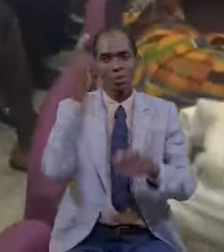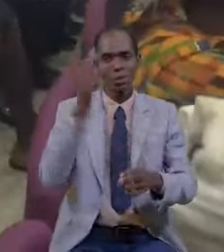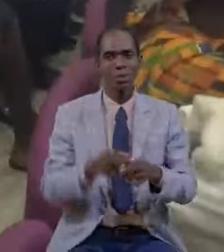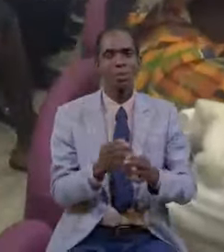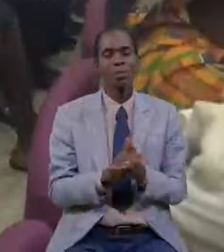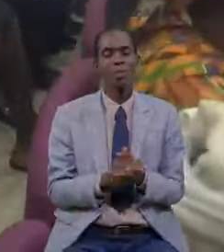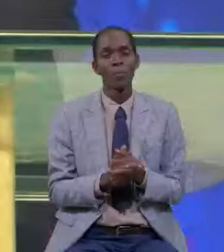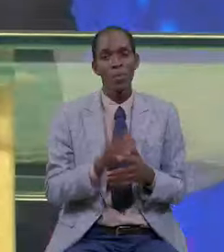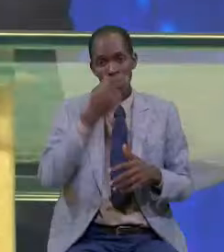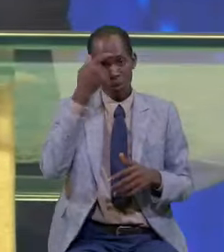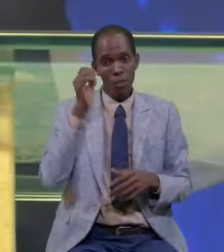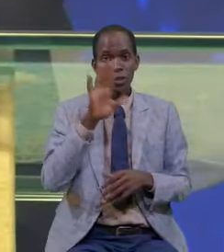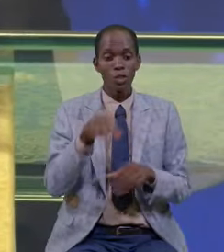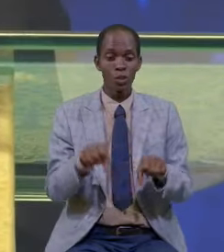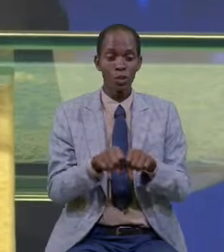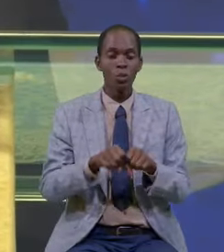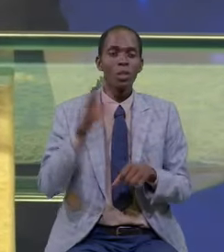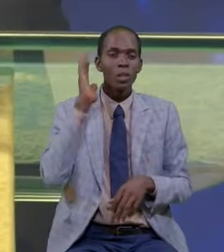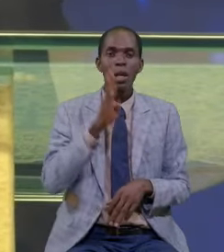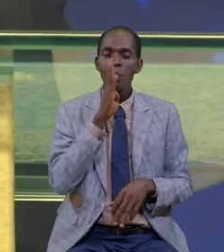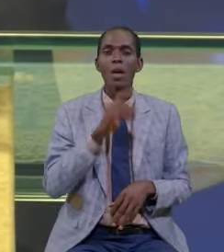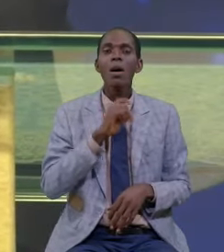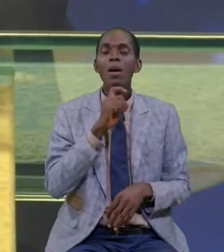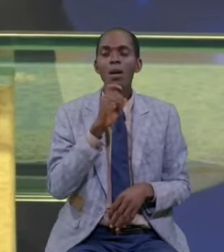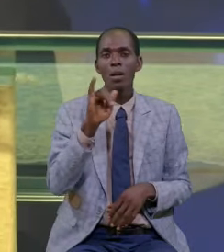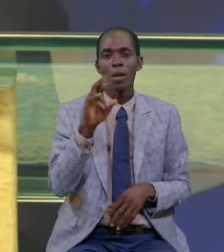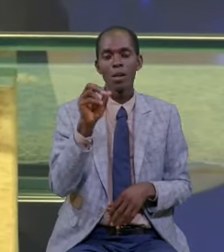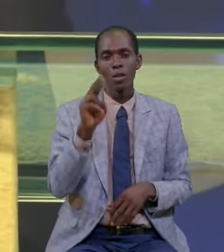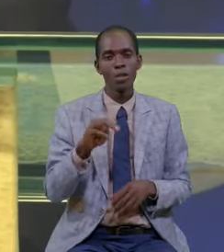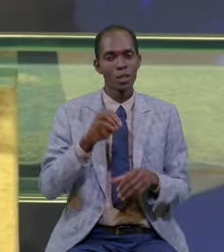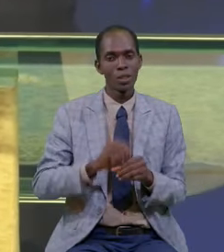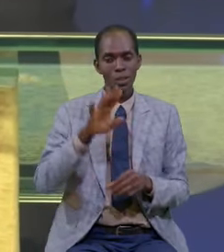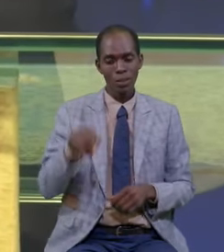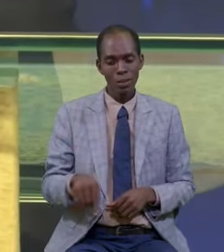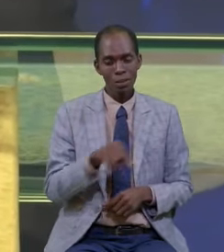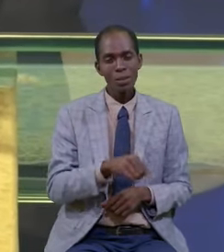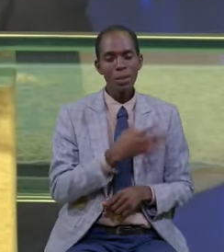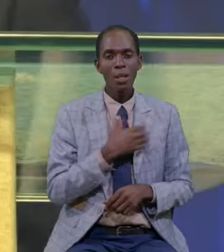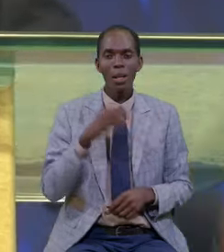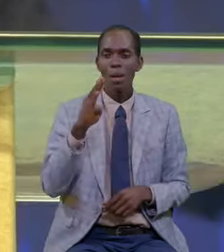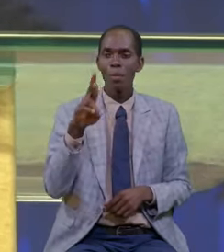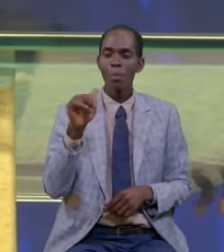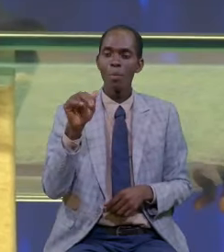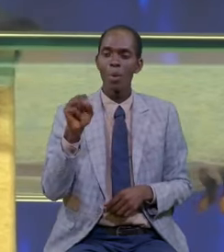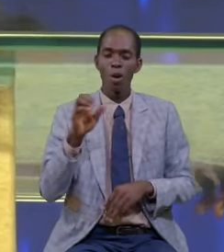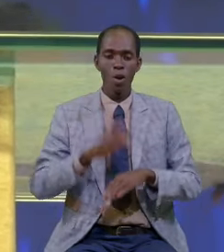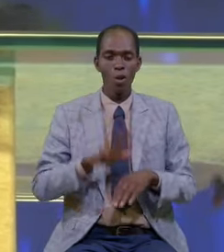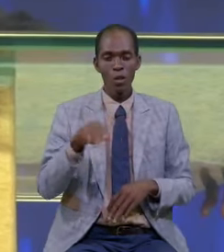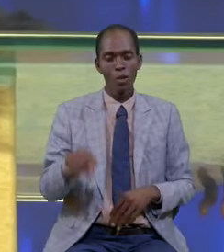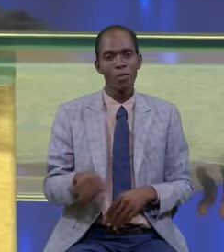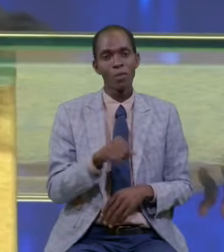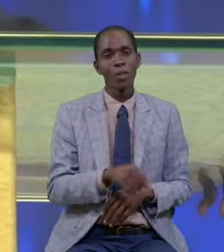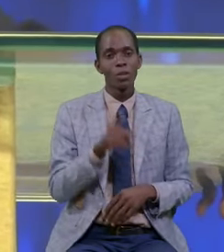Because thy shoes shall be iron in thy feet, and brass upon thy feet. You'll tread